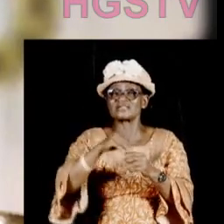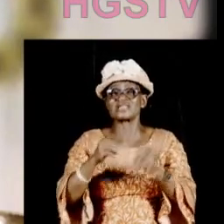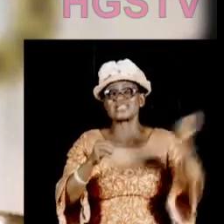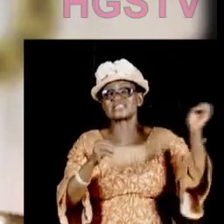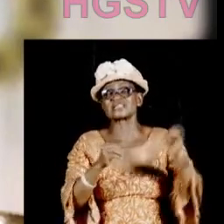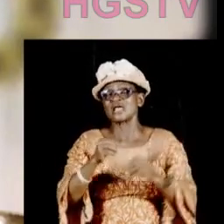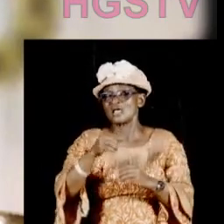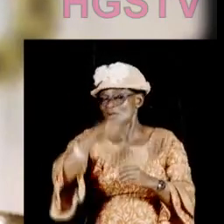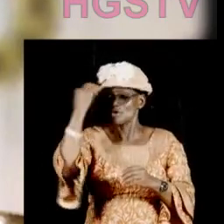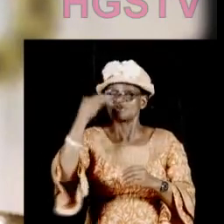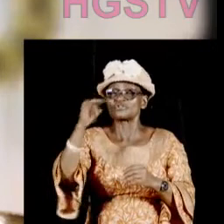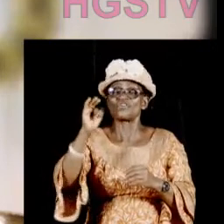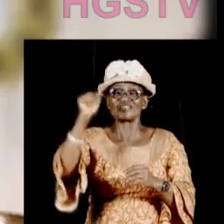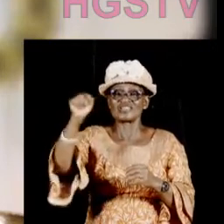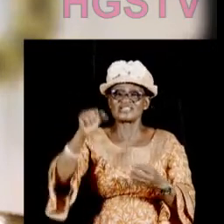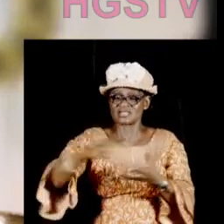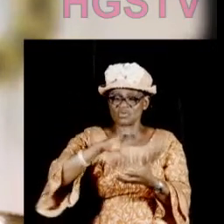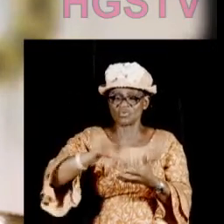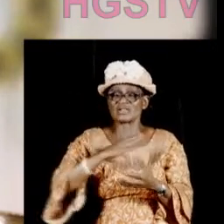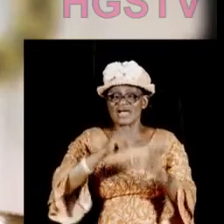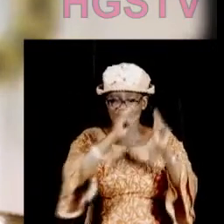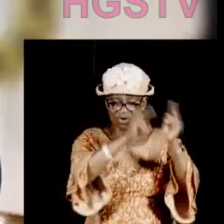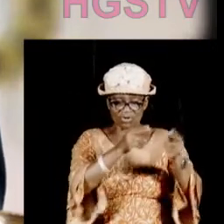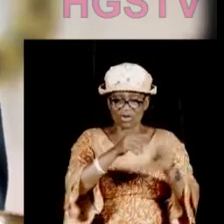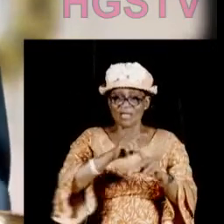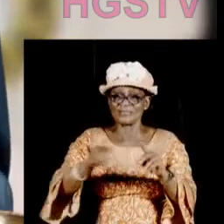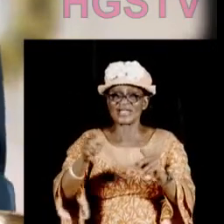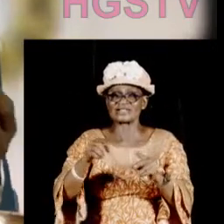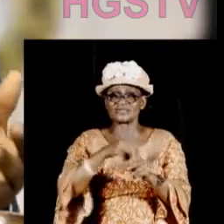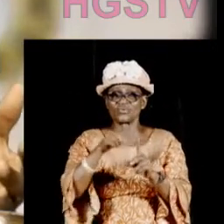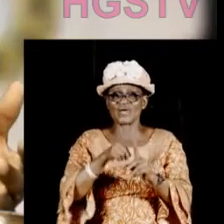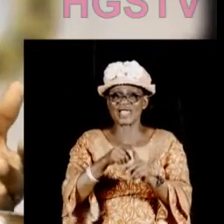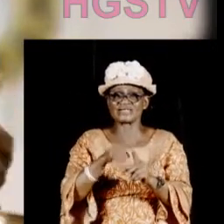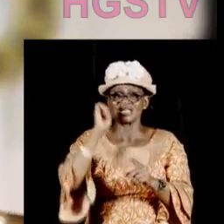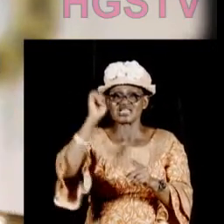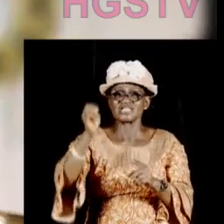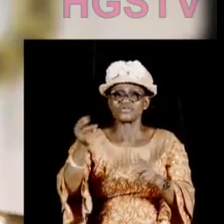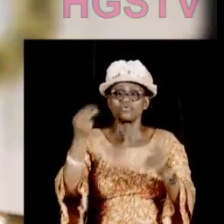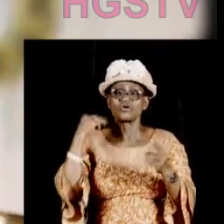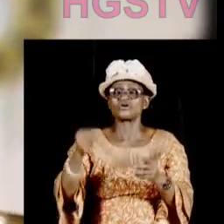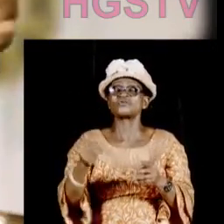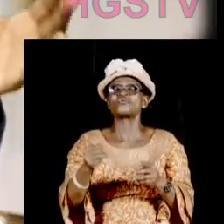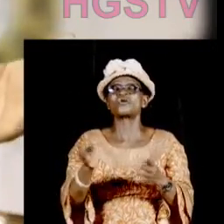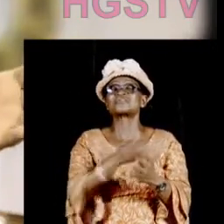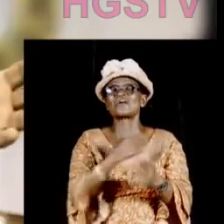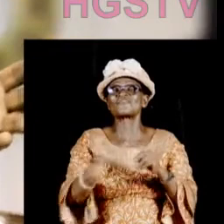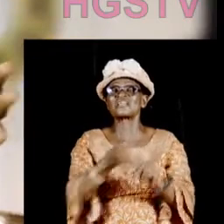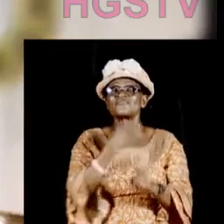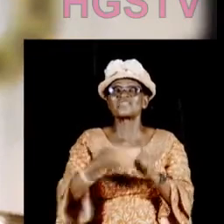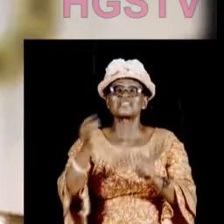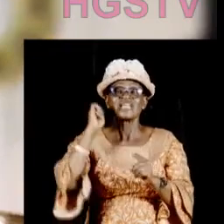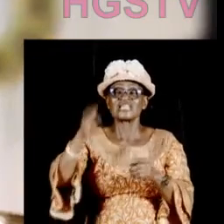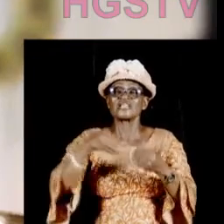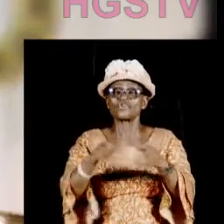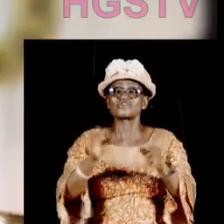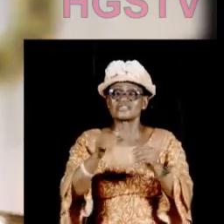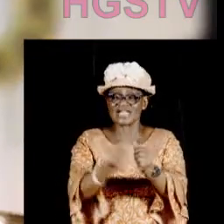wealth and honor. But when he was afflicted, he lost everything one